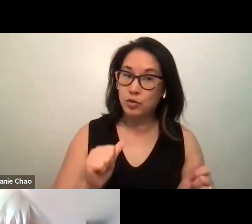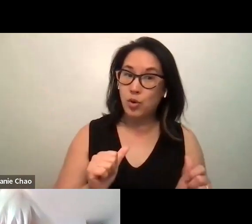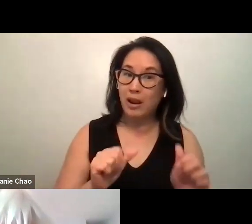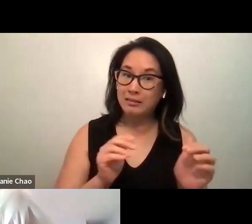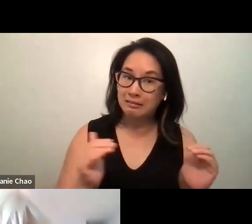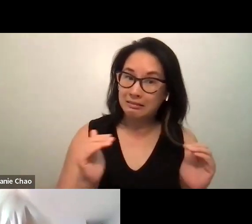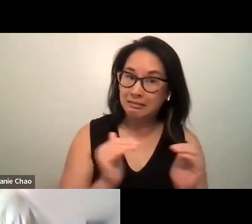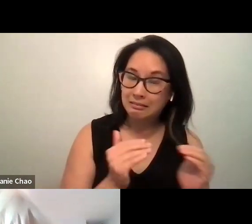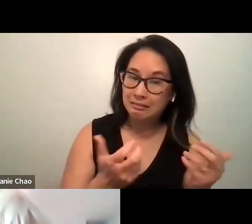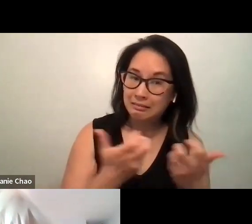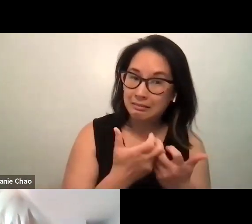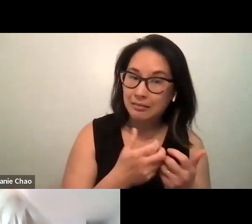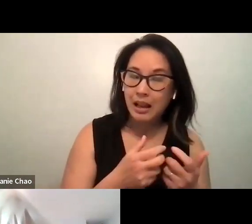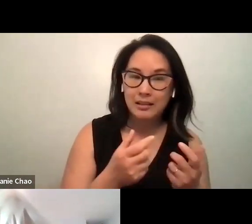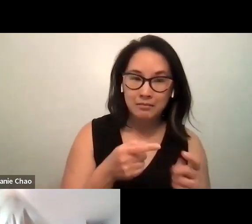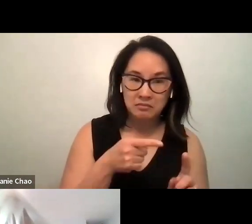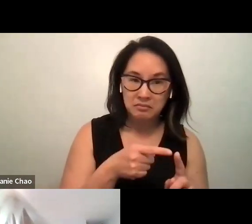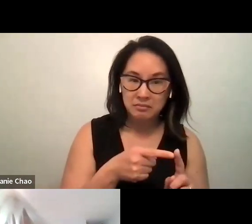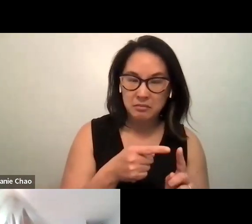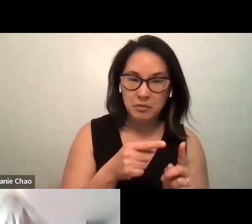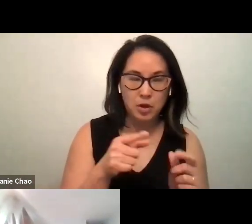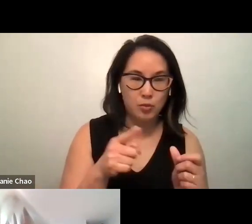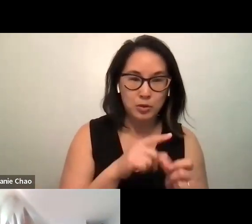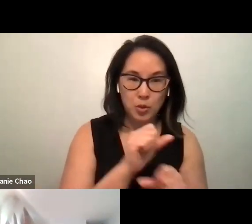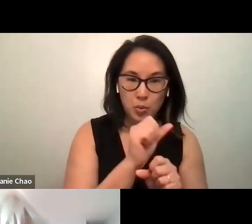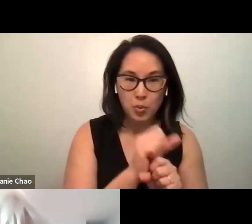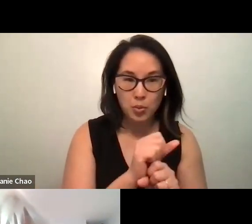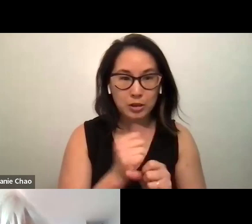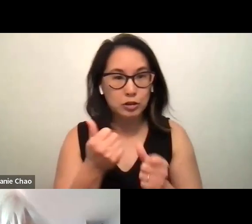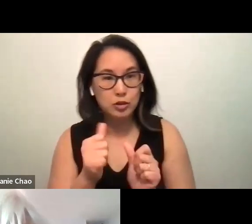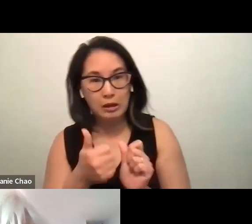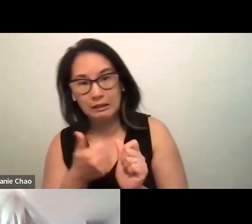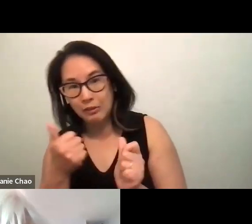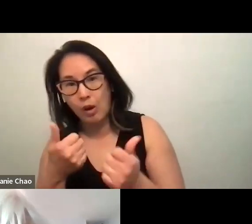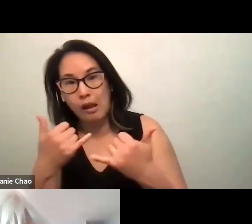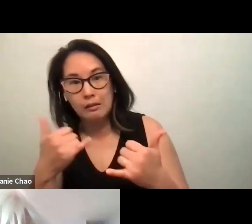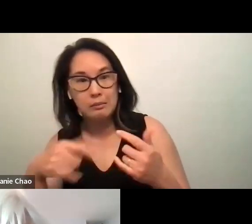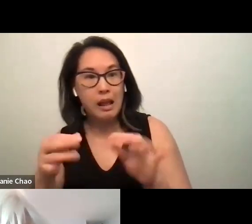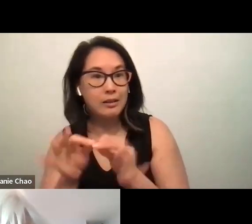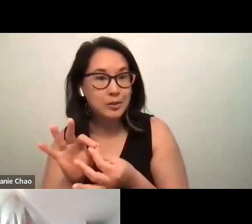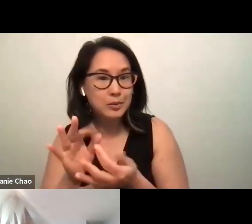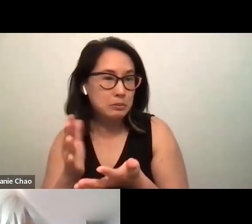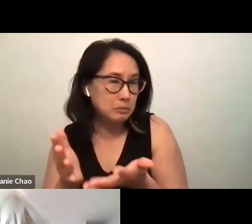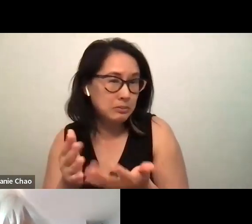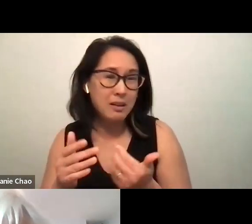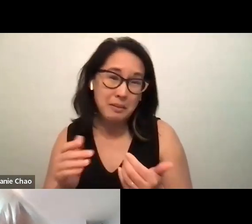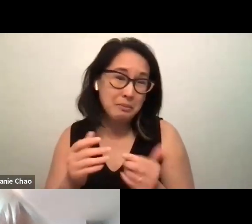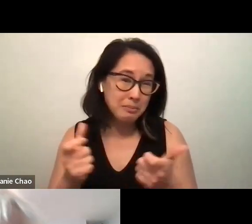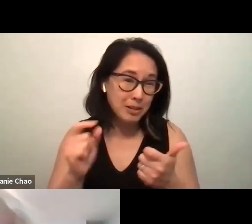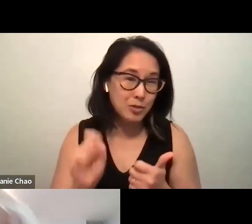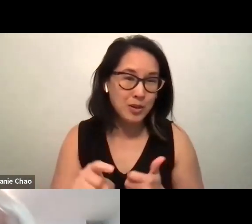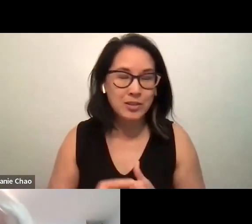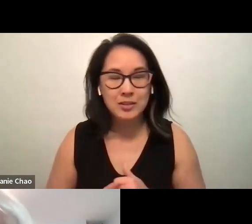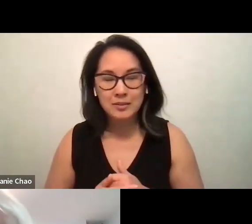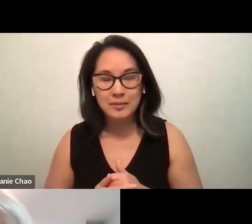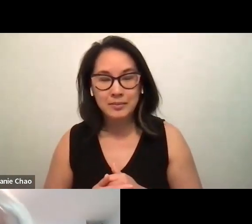to avoid creative interpolation? Is that even possible? That's a pretty good, big question.